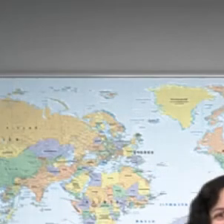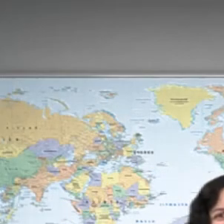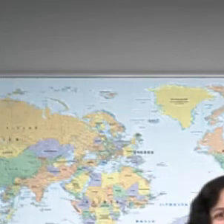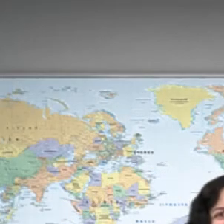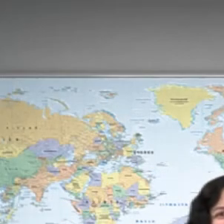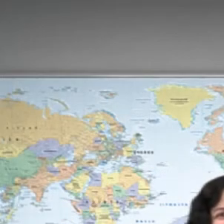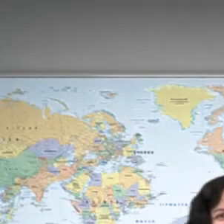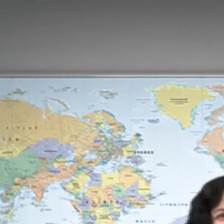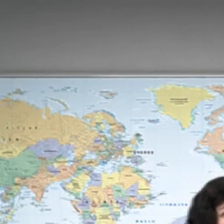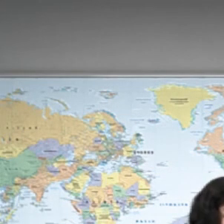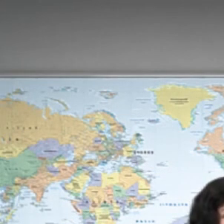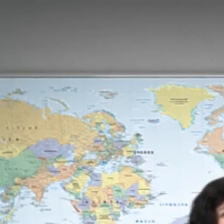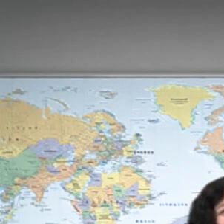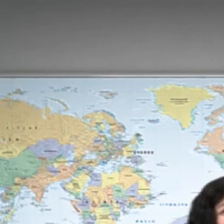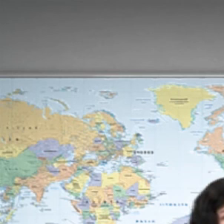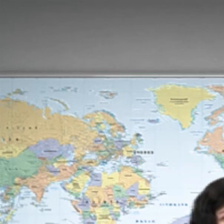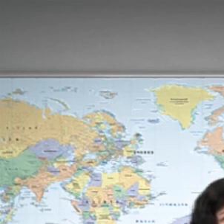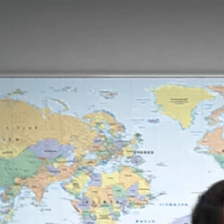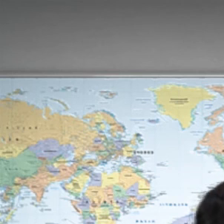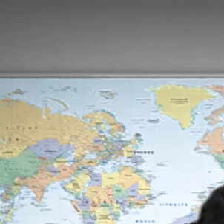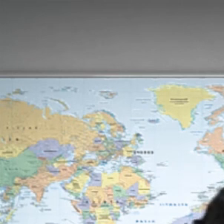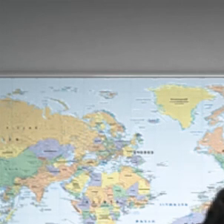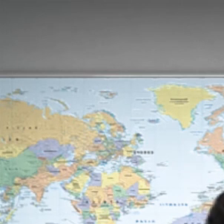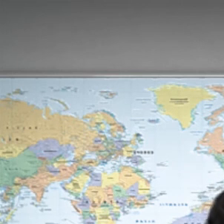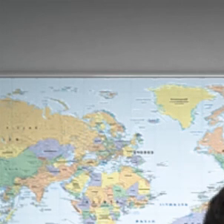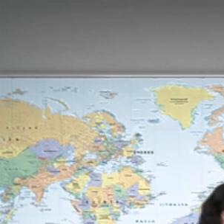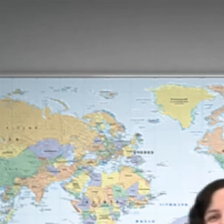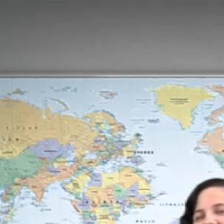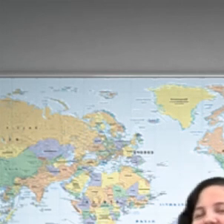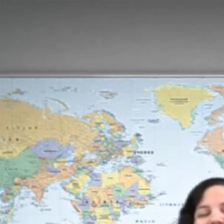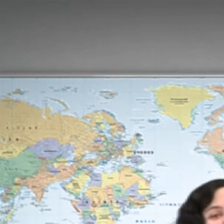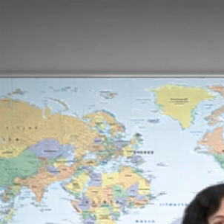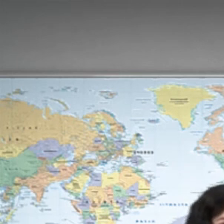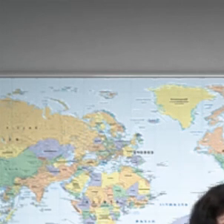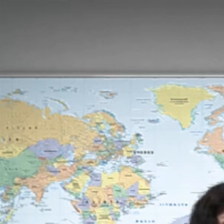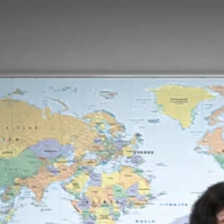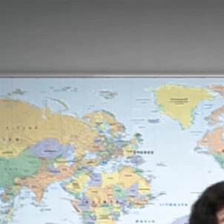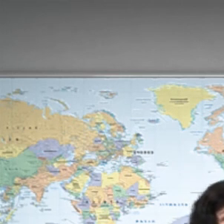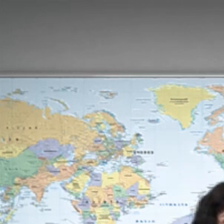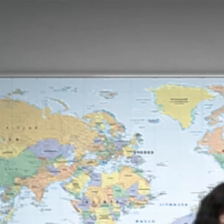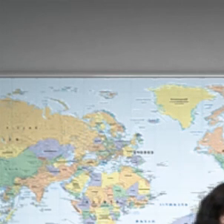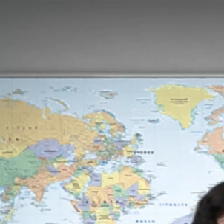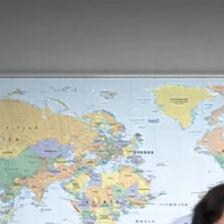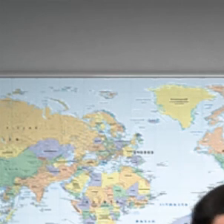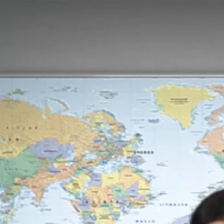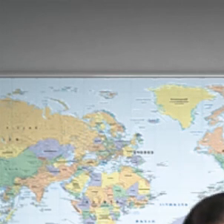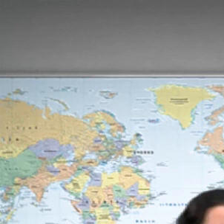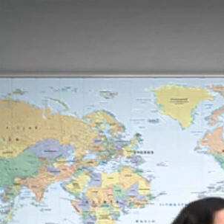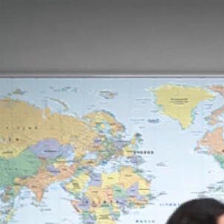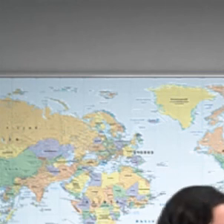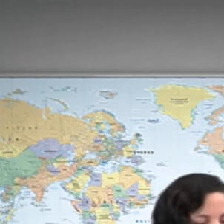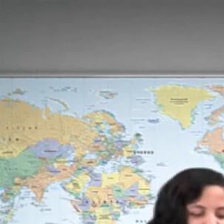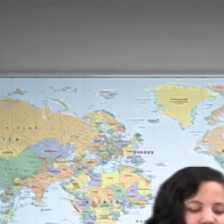Hi everyone, my name is Elizabeth Joseph and I'm back in studio with another teacher, and we're so excited to hear what she has to say for us today. But you